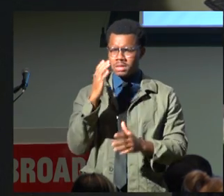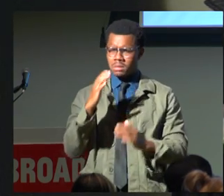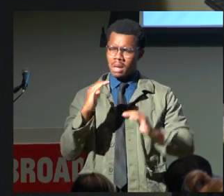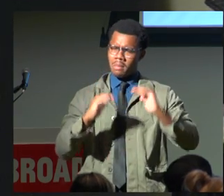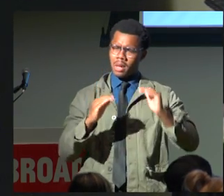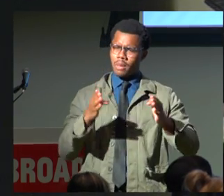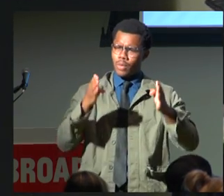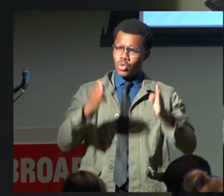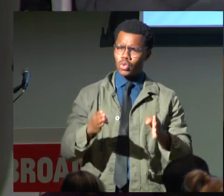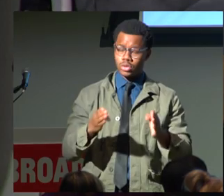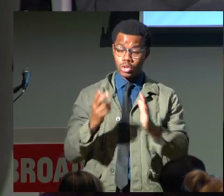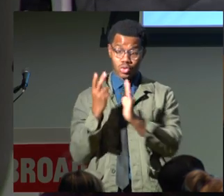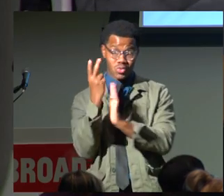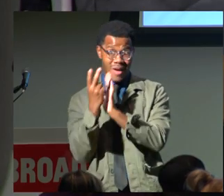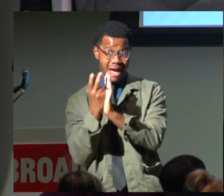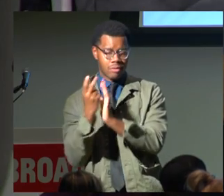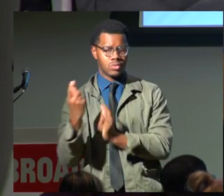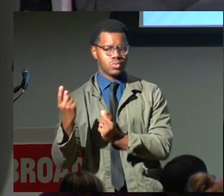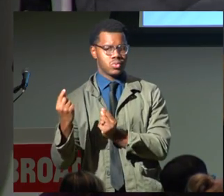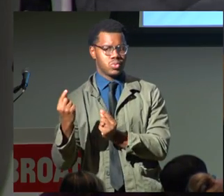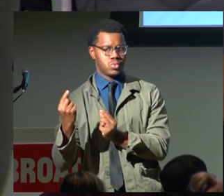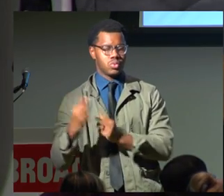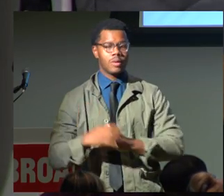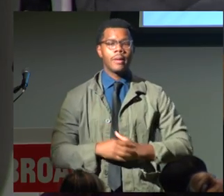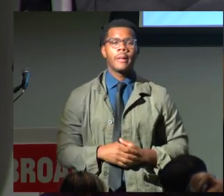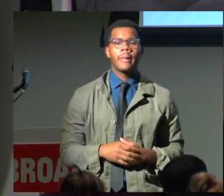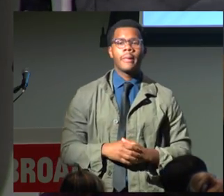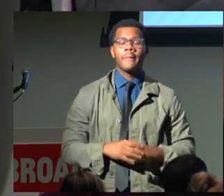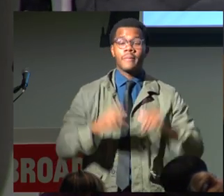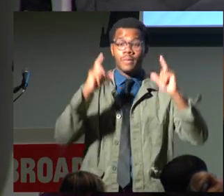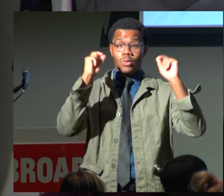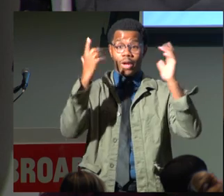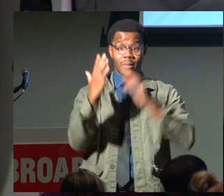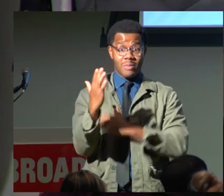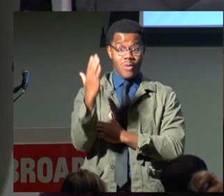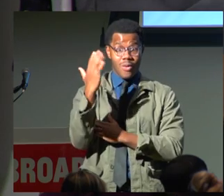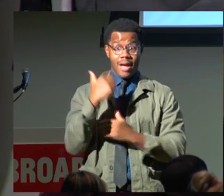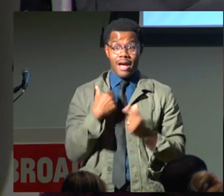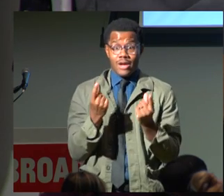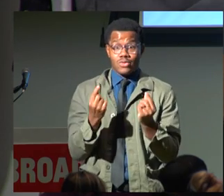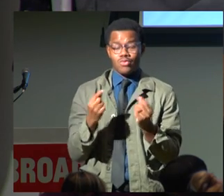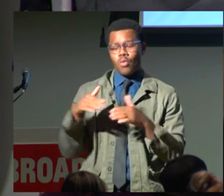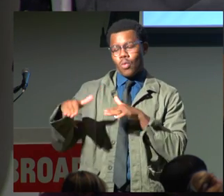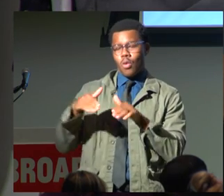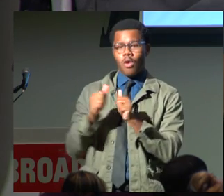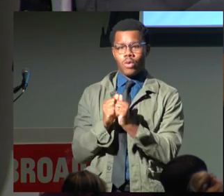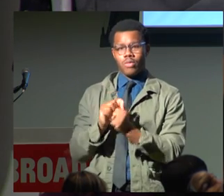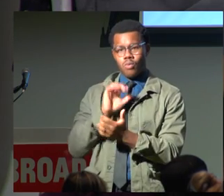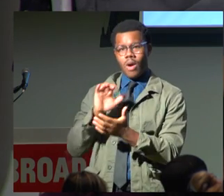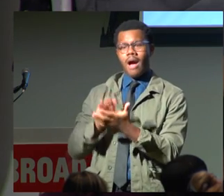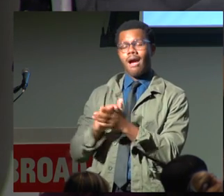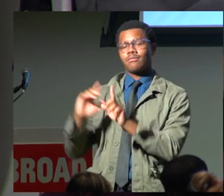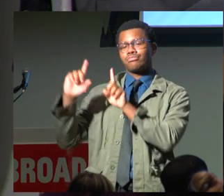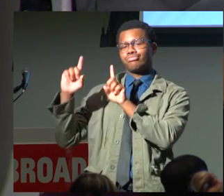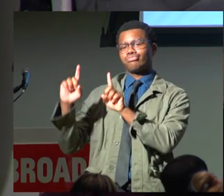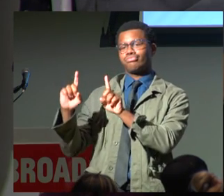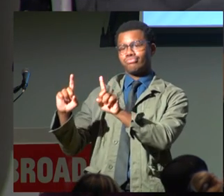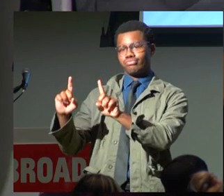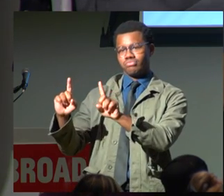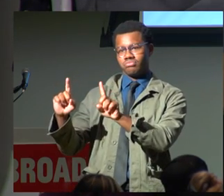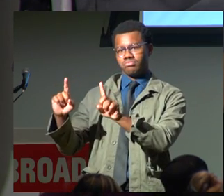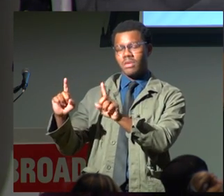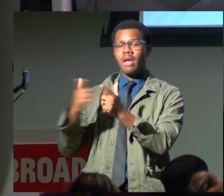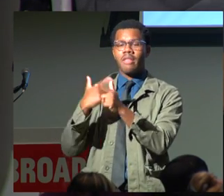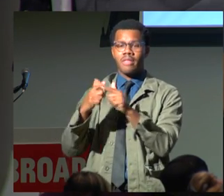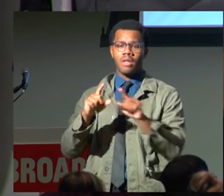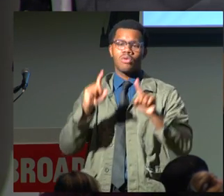other 2 hours? Well, when I wake up in the morning, I take a walk with Donna before I go to the studio. You do.